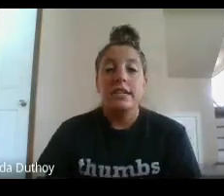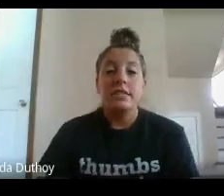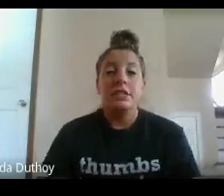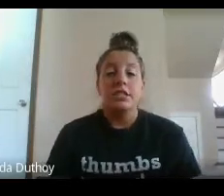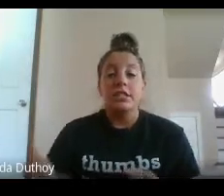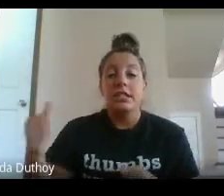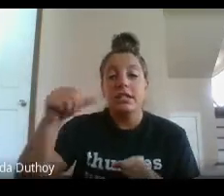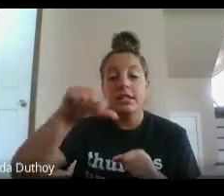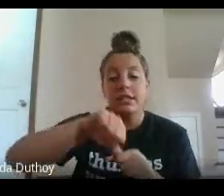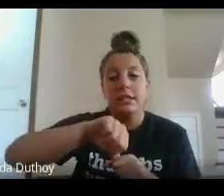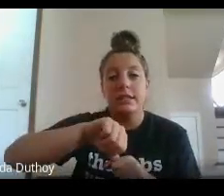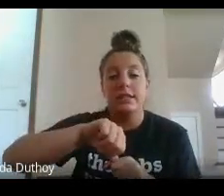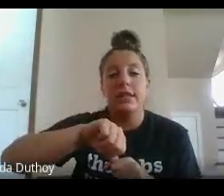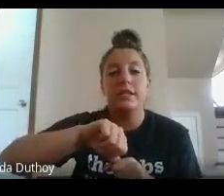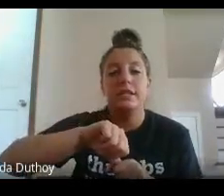Gas station,